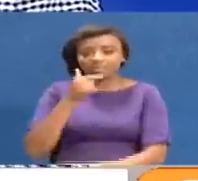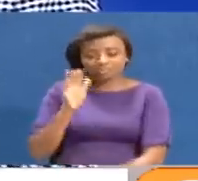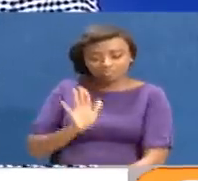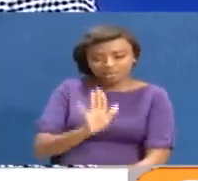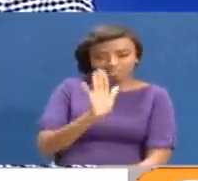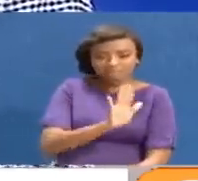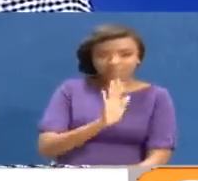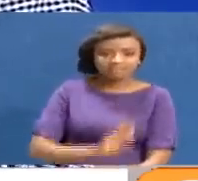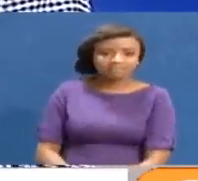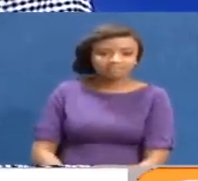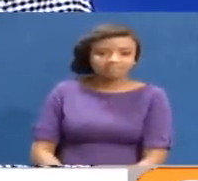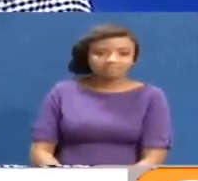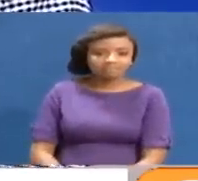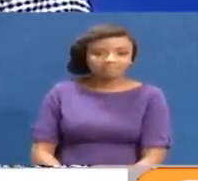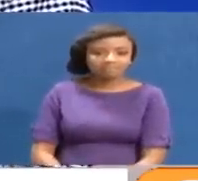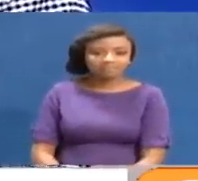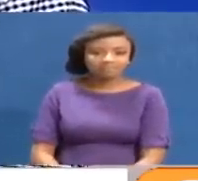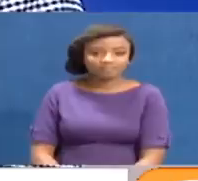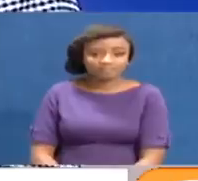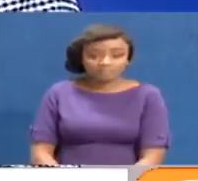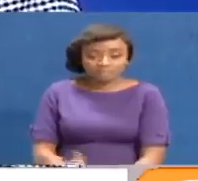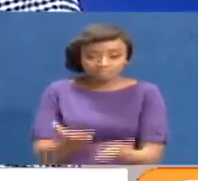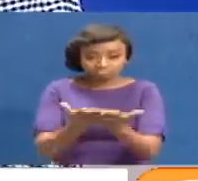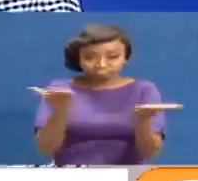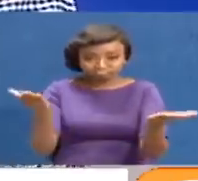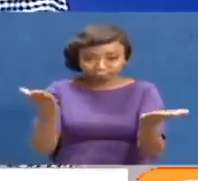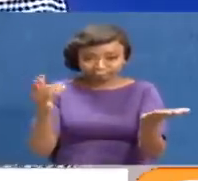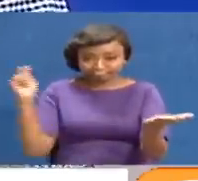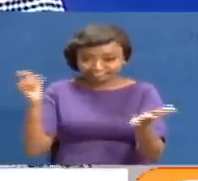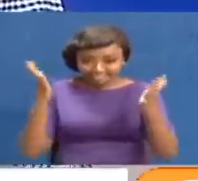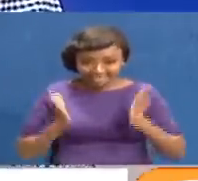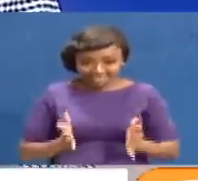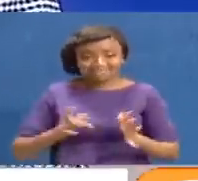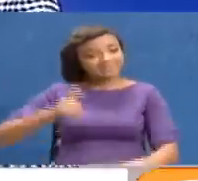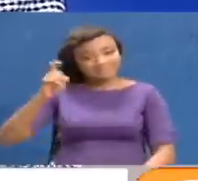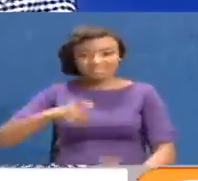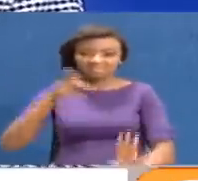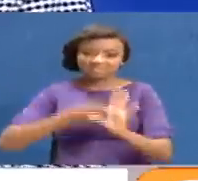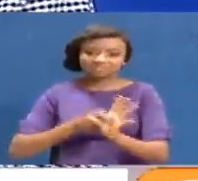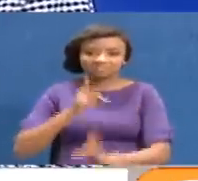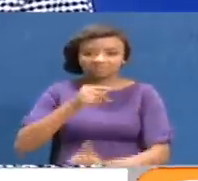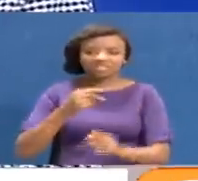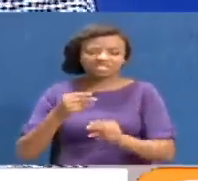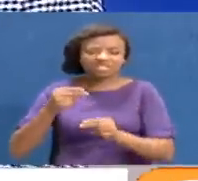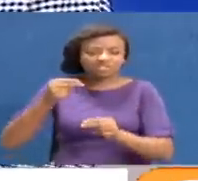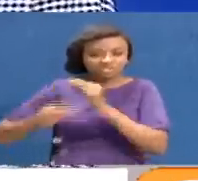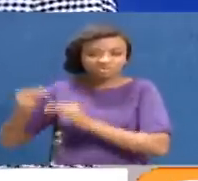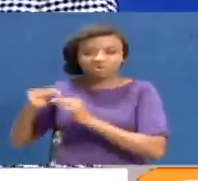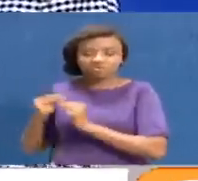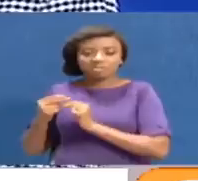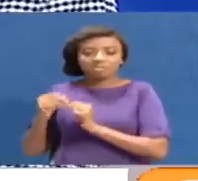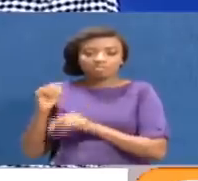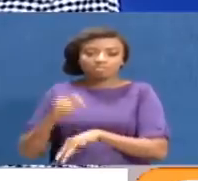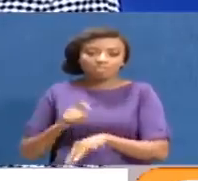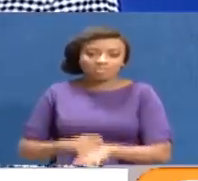said, don't deny the people of Kenya their participation in this historic moment, right? So